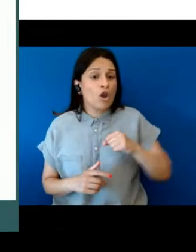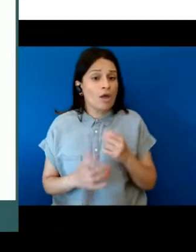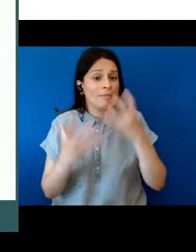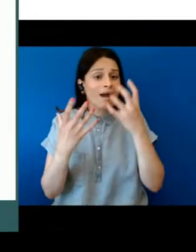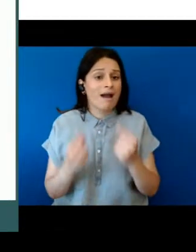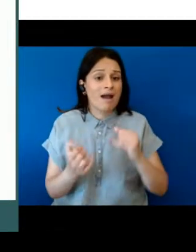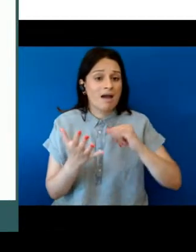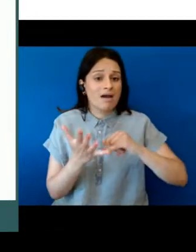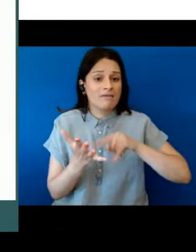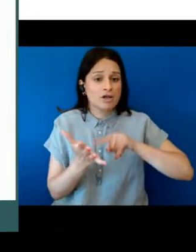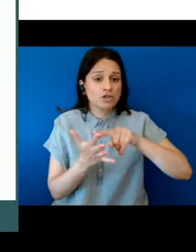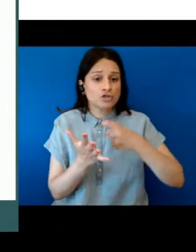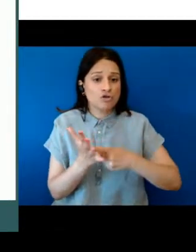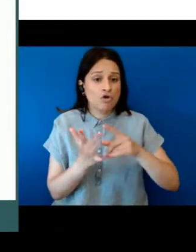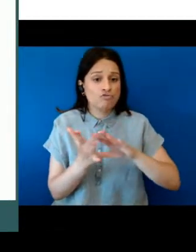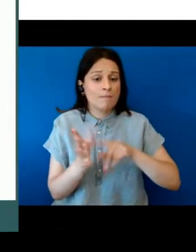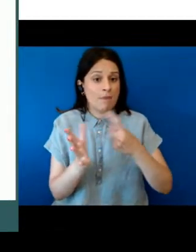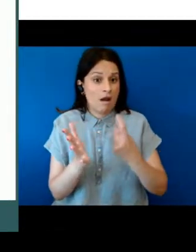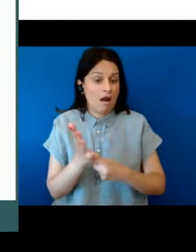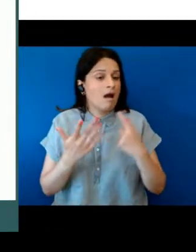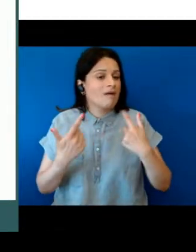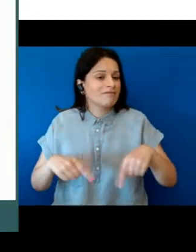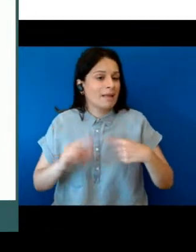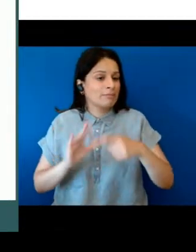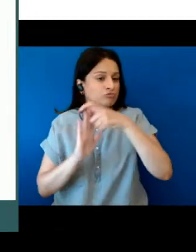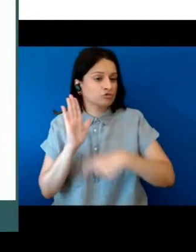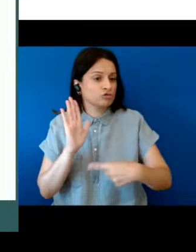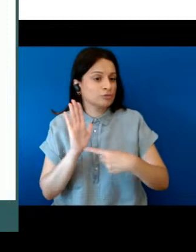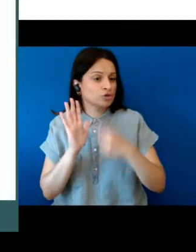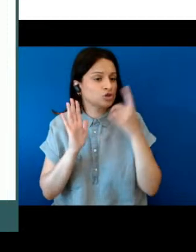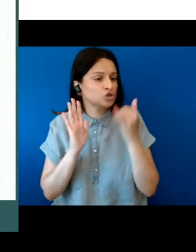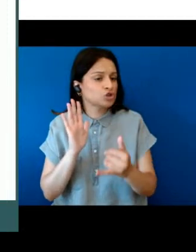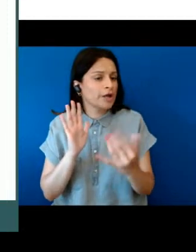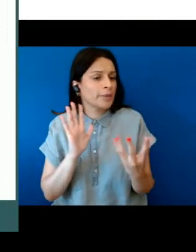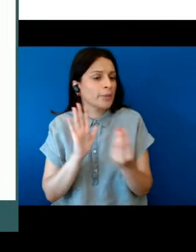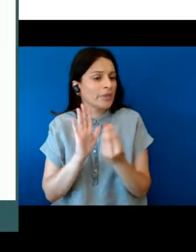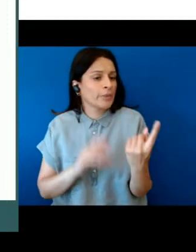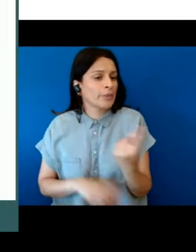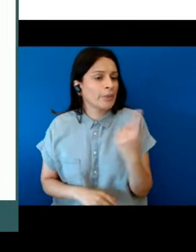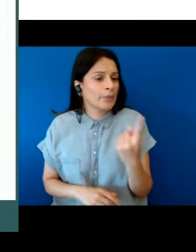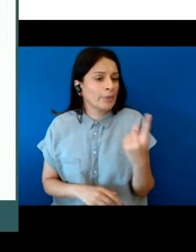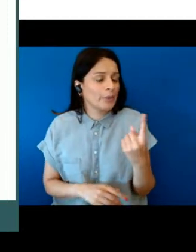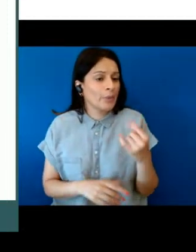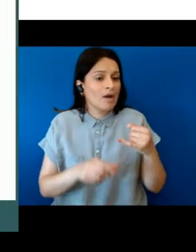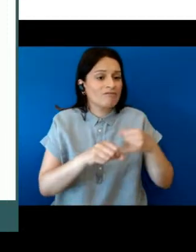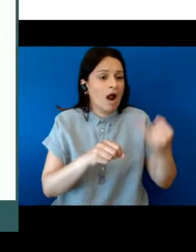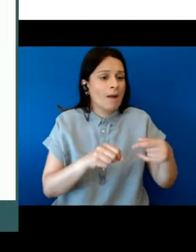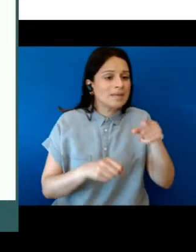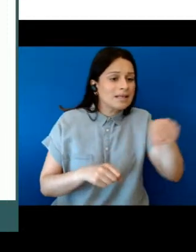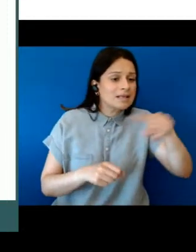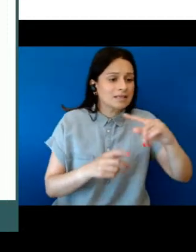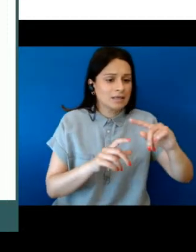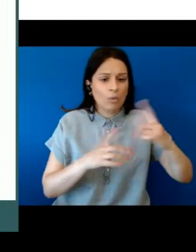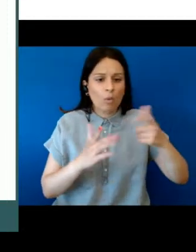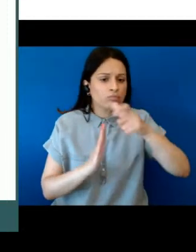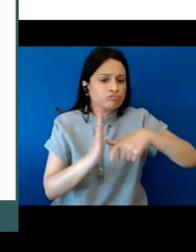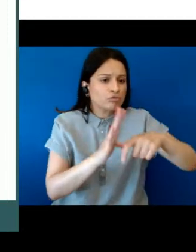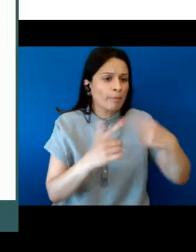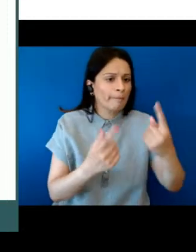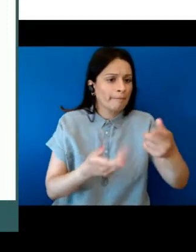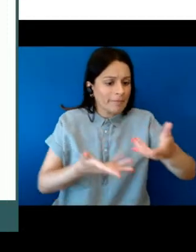prescription. You may want to check with your local pharmacy or prescribing group whether or not it is